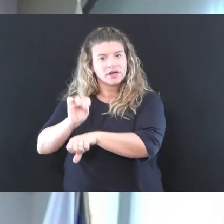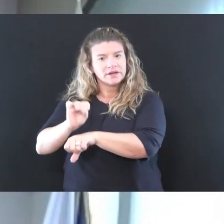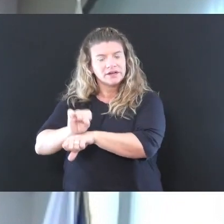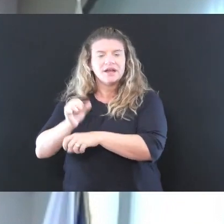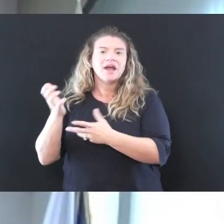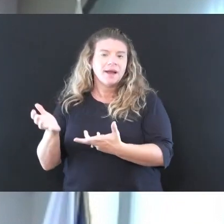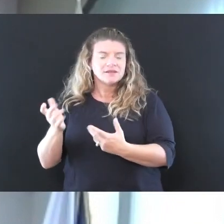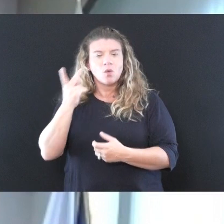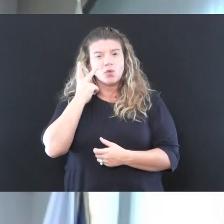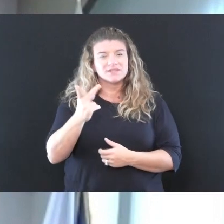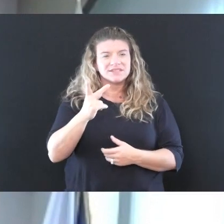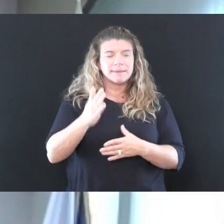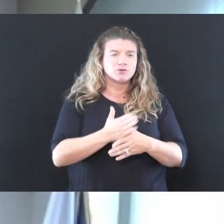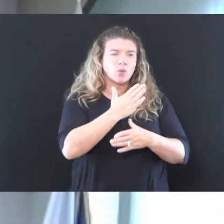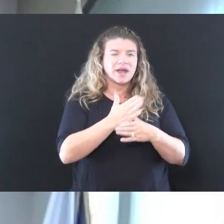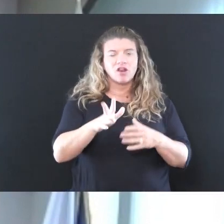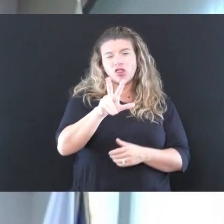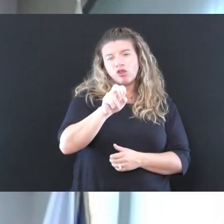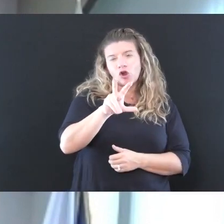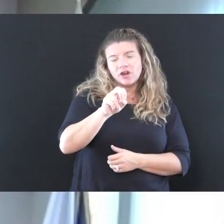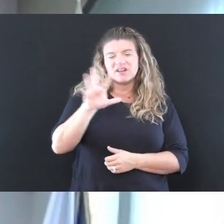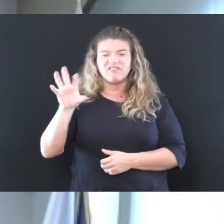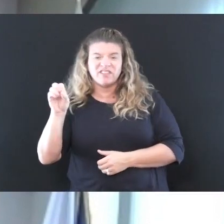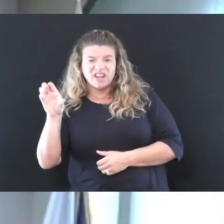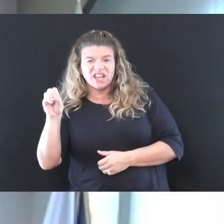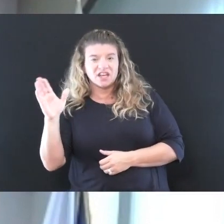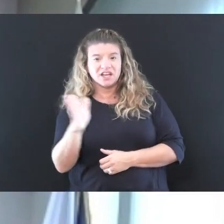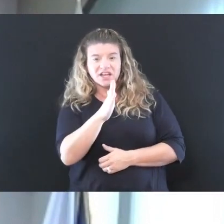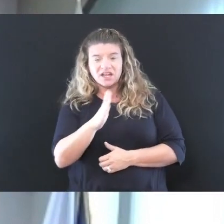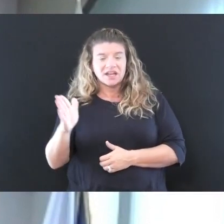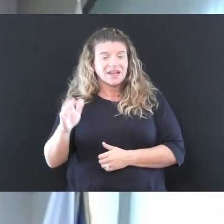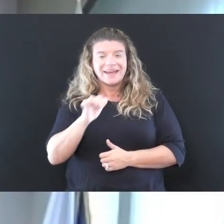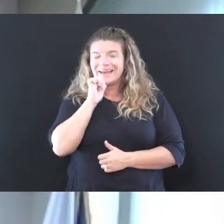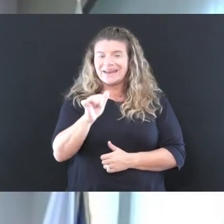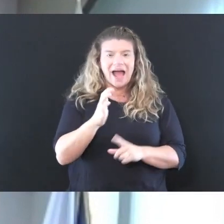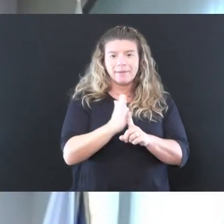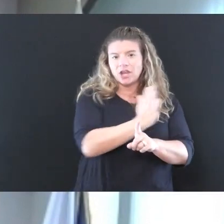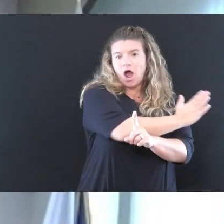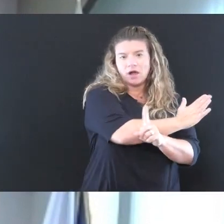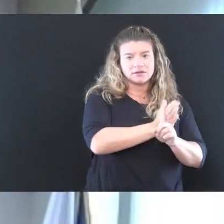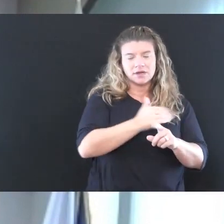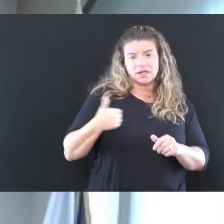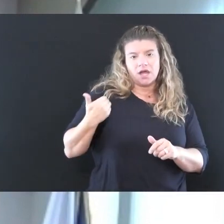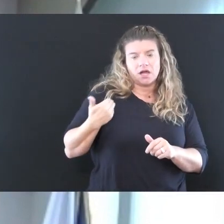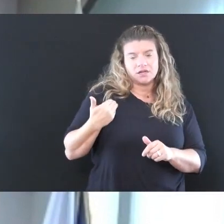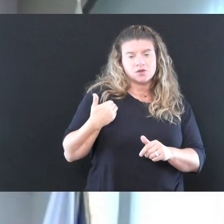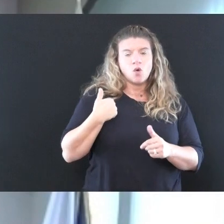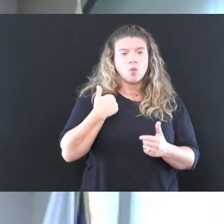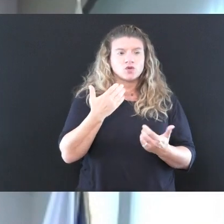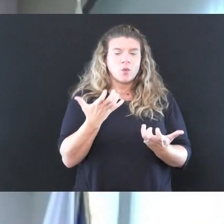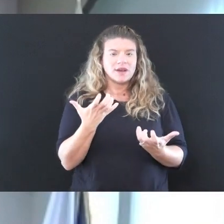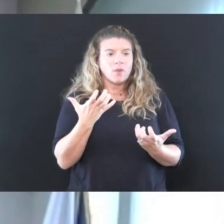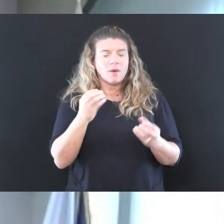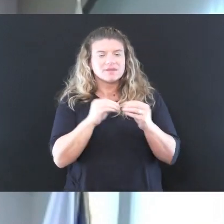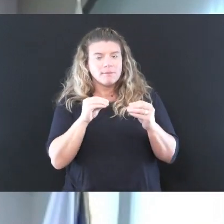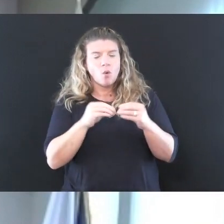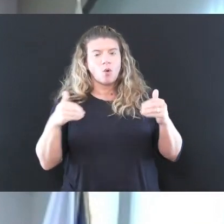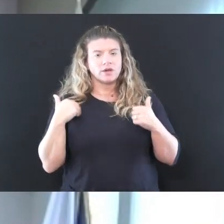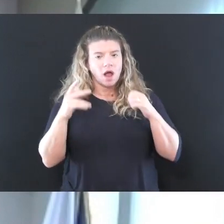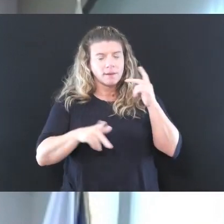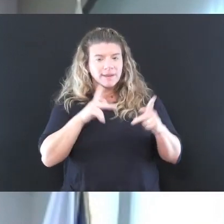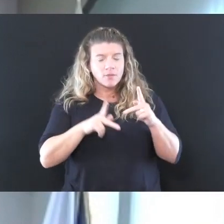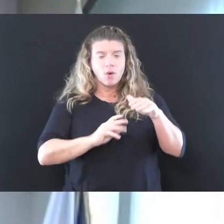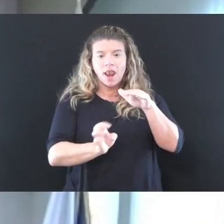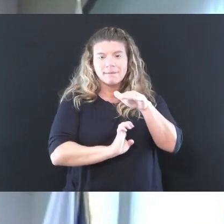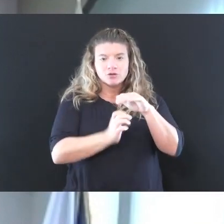we are seeing anywhere between 30 to 50-year-olds being tested, and not a lot of young people. So we do encourage young people being tested, elementary